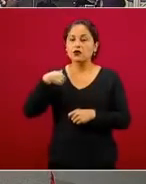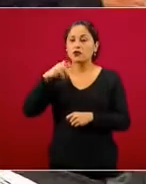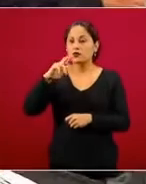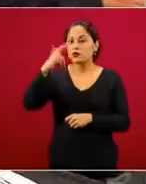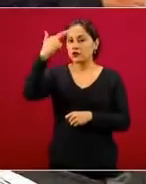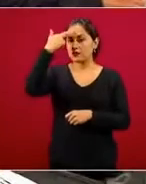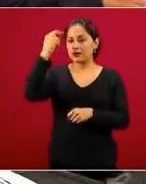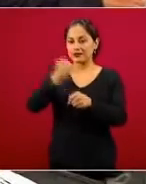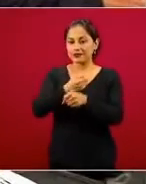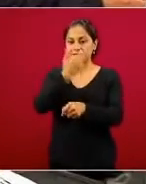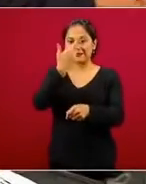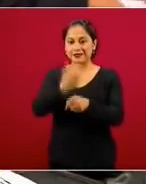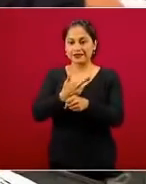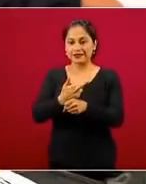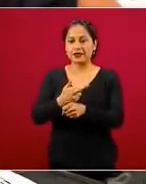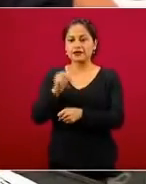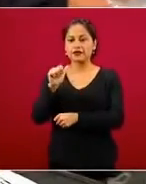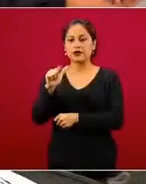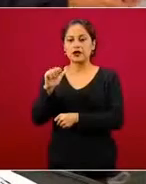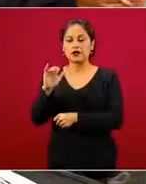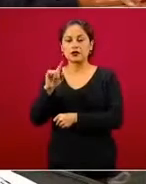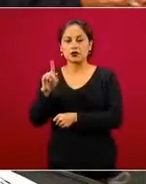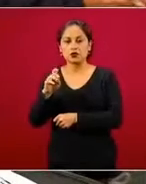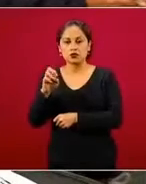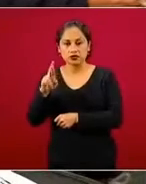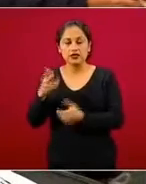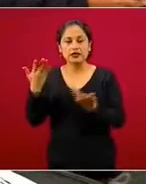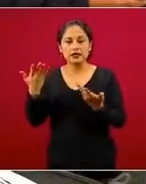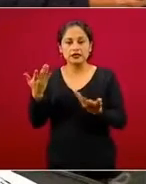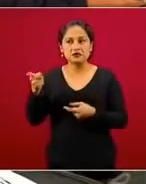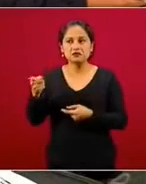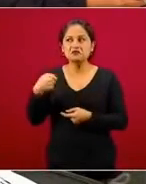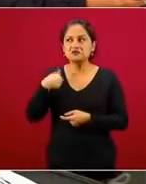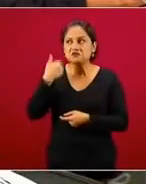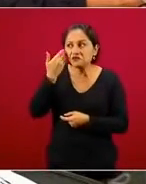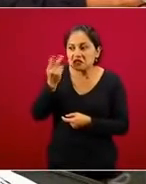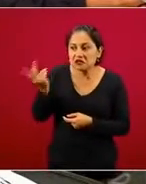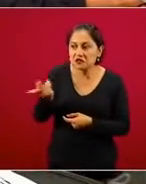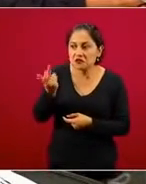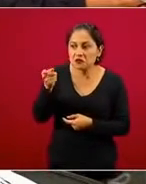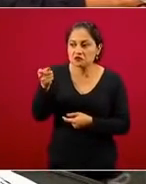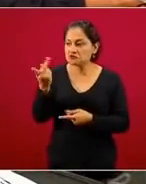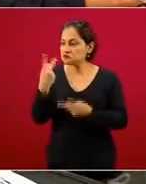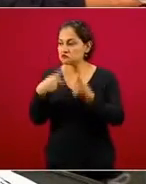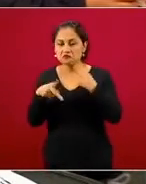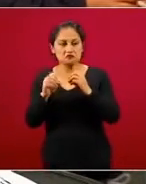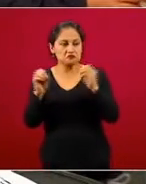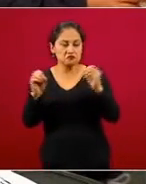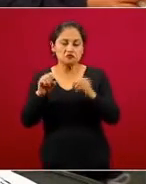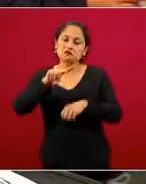Oh, I wanted to talk to Alcocer. He's not here.